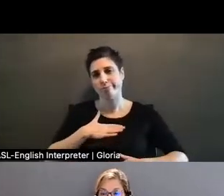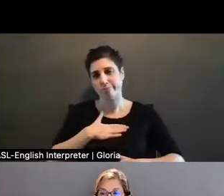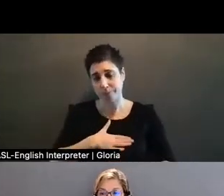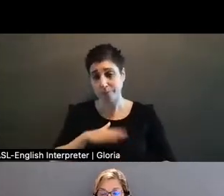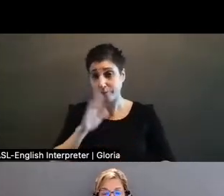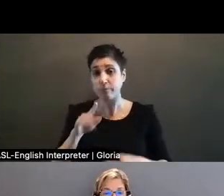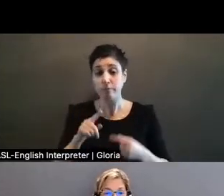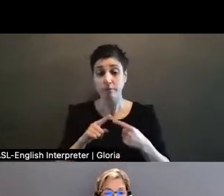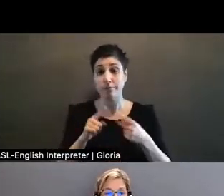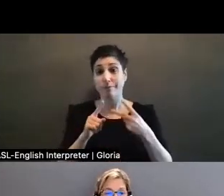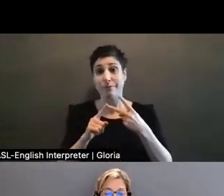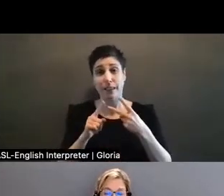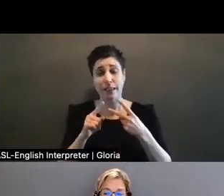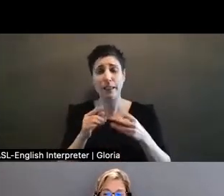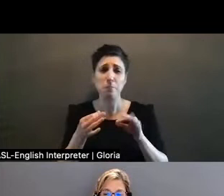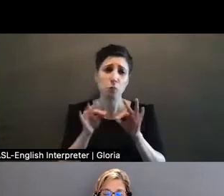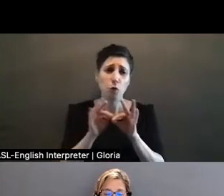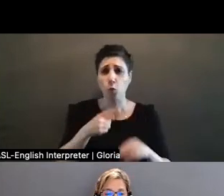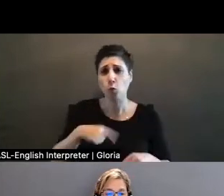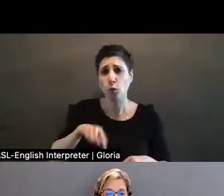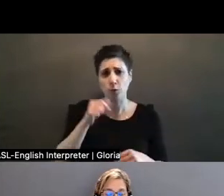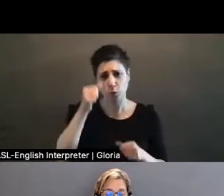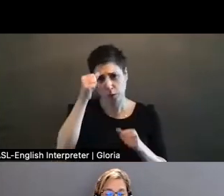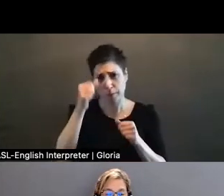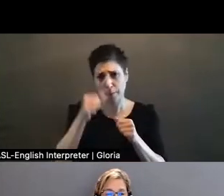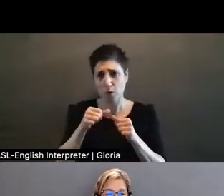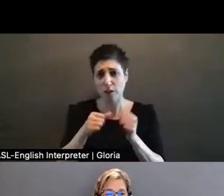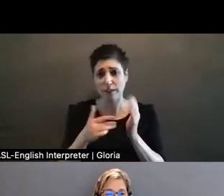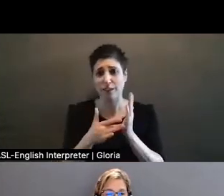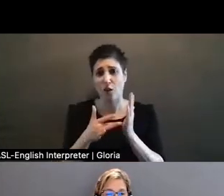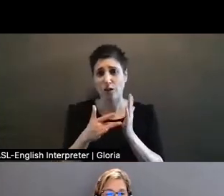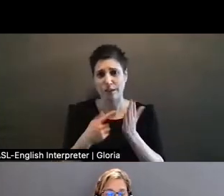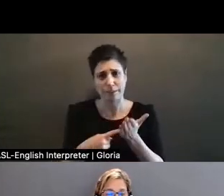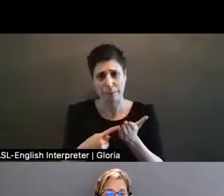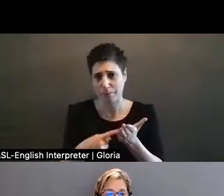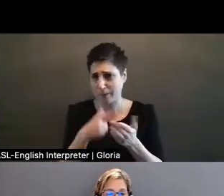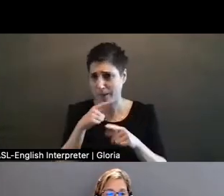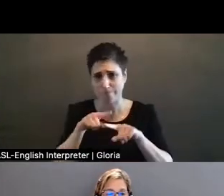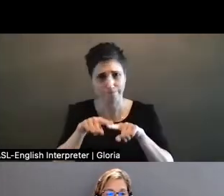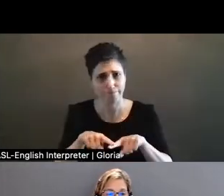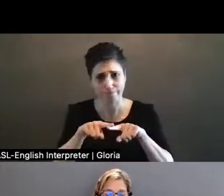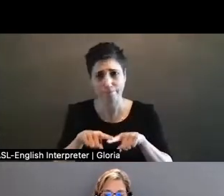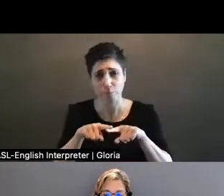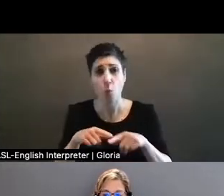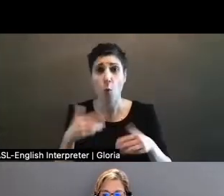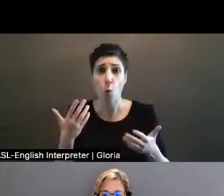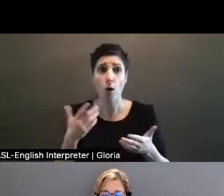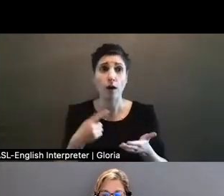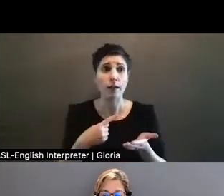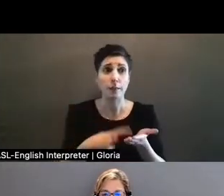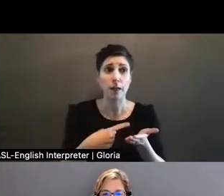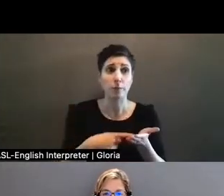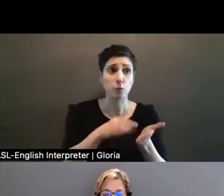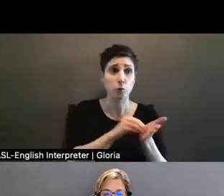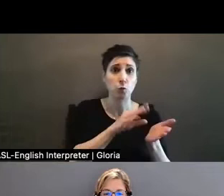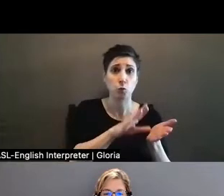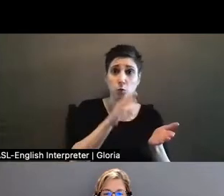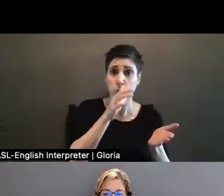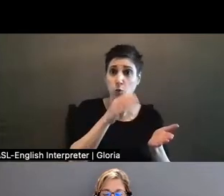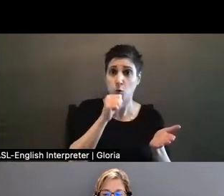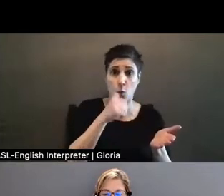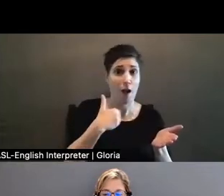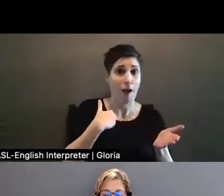want it to. Sometimes learners don't have devices, as I have shared earlier. I did run into that situation, and it